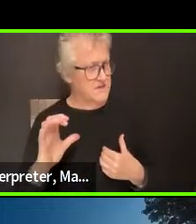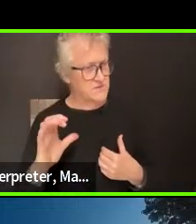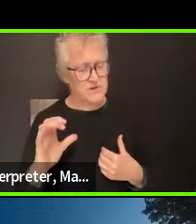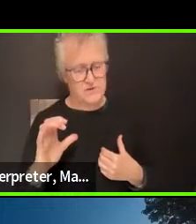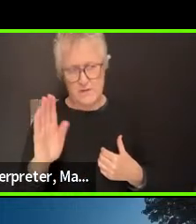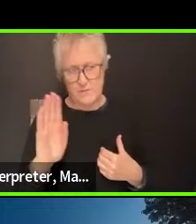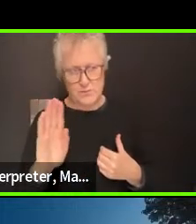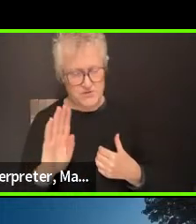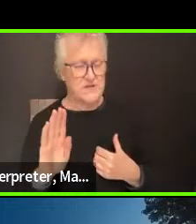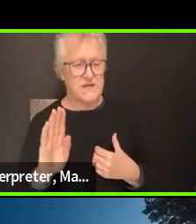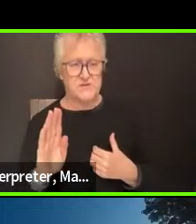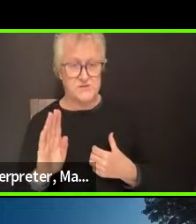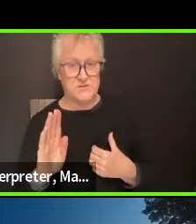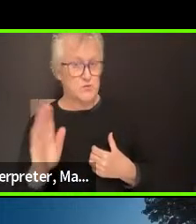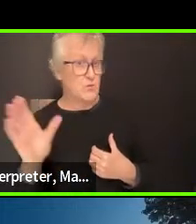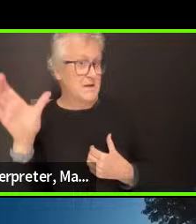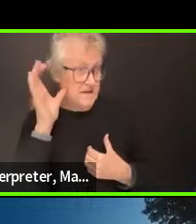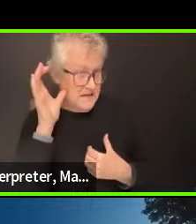for the invite.